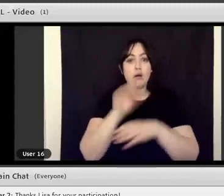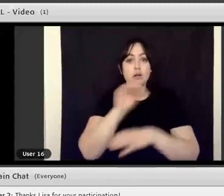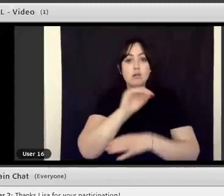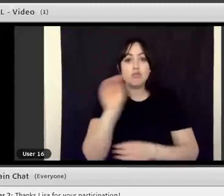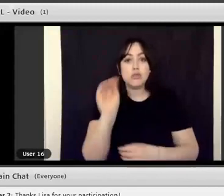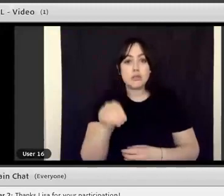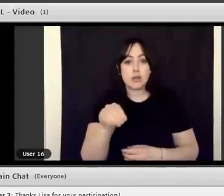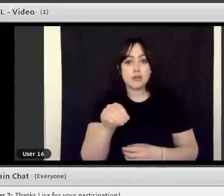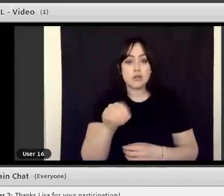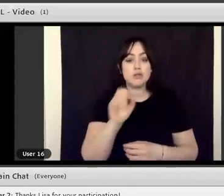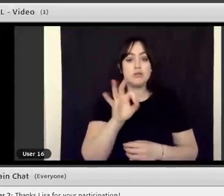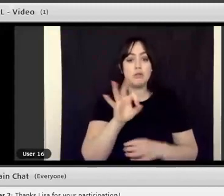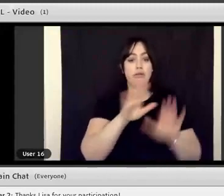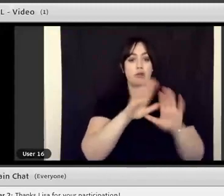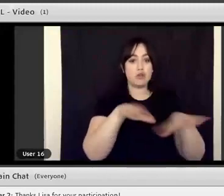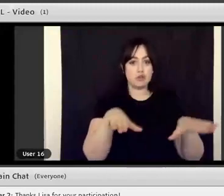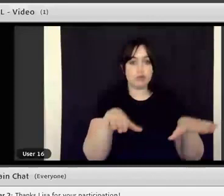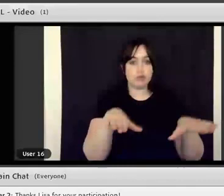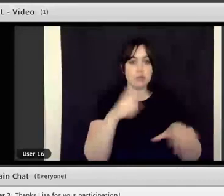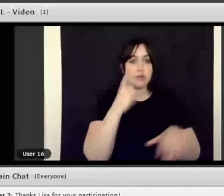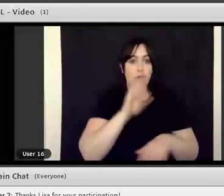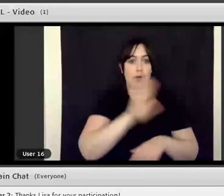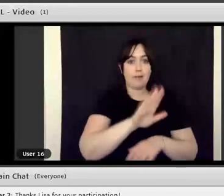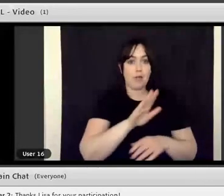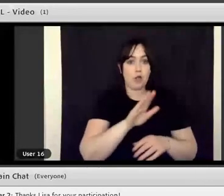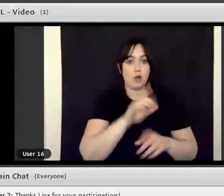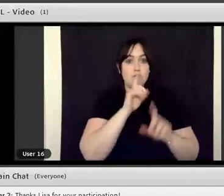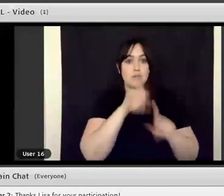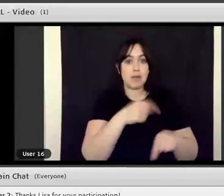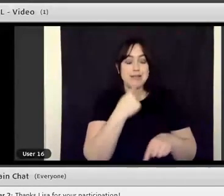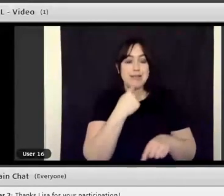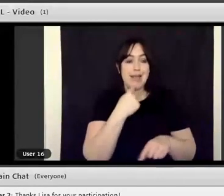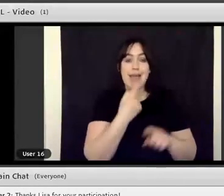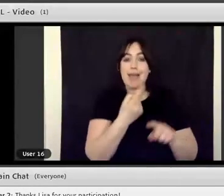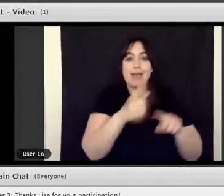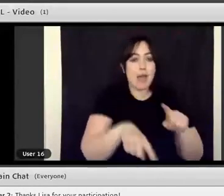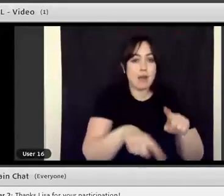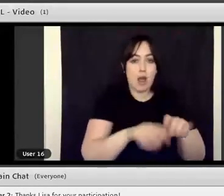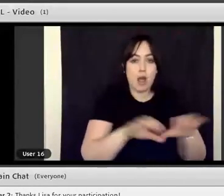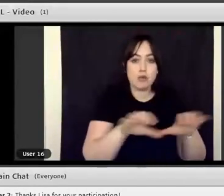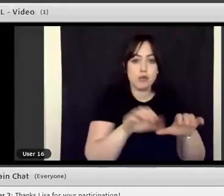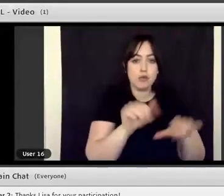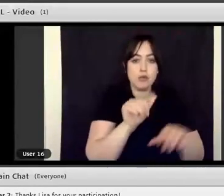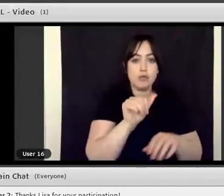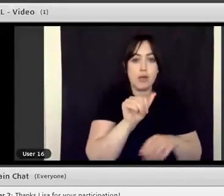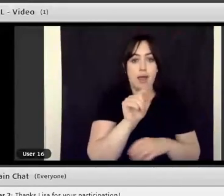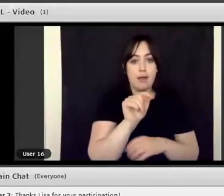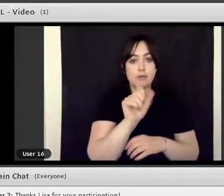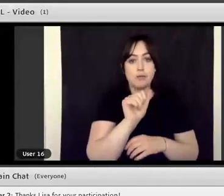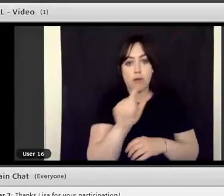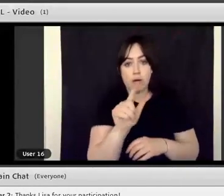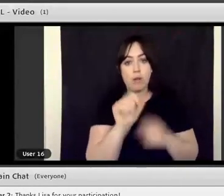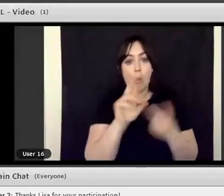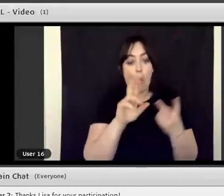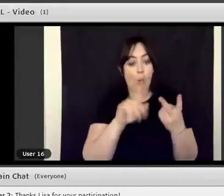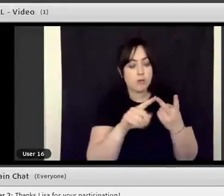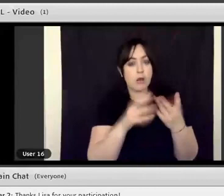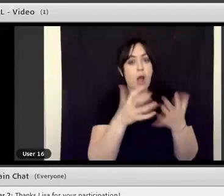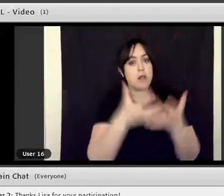children for which the response was cannot do at all or a lot of